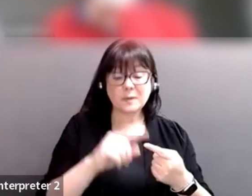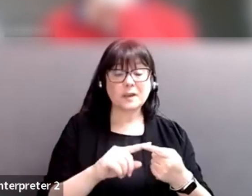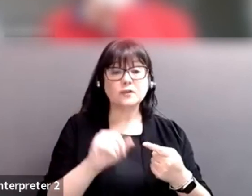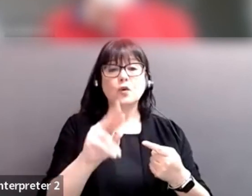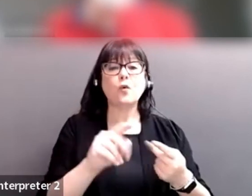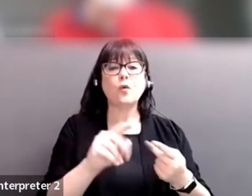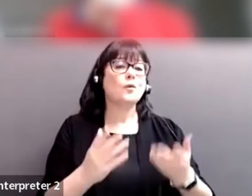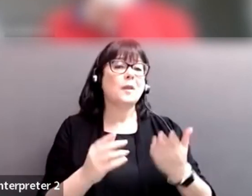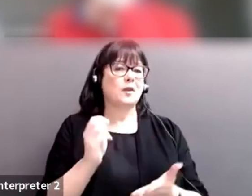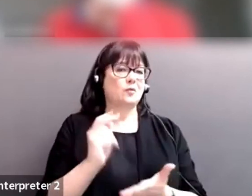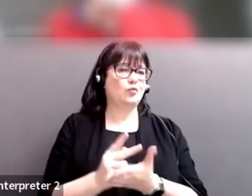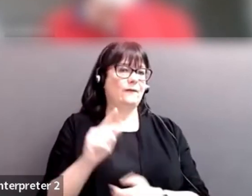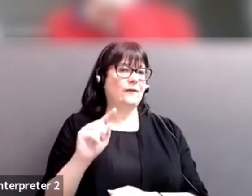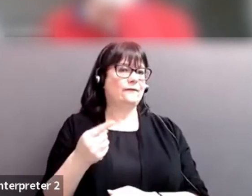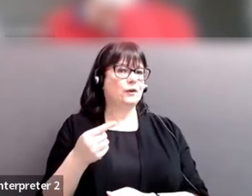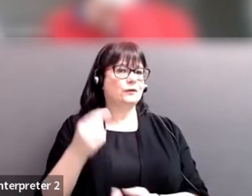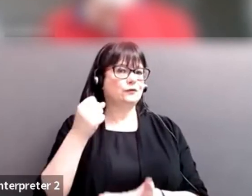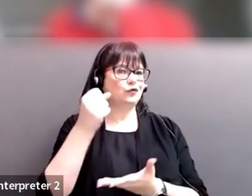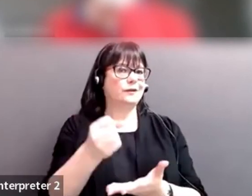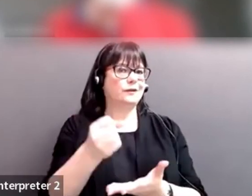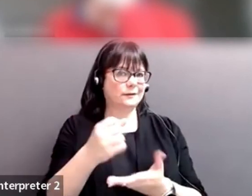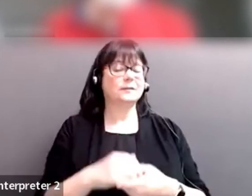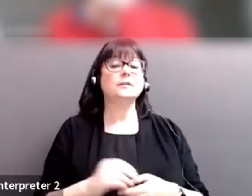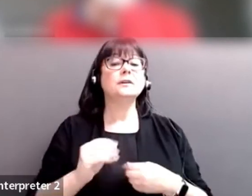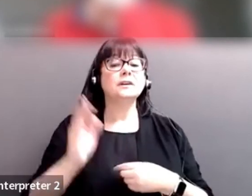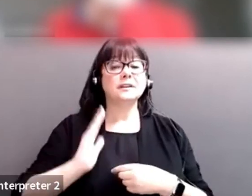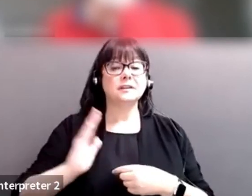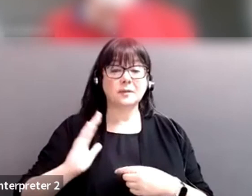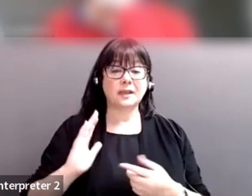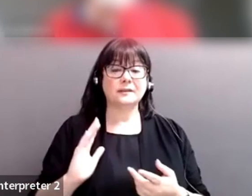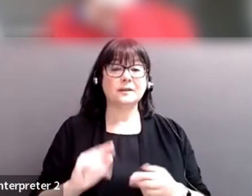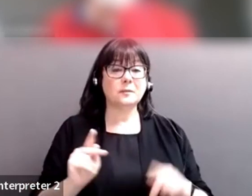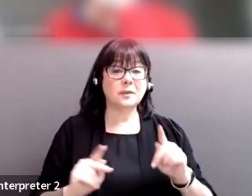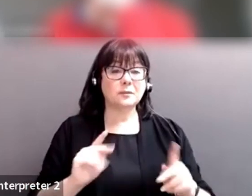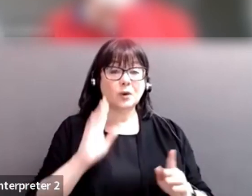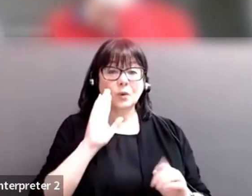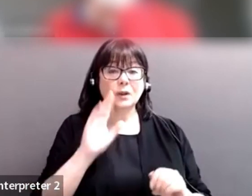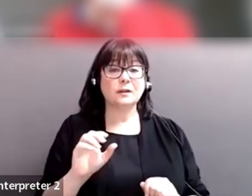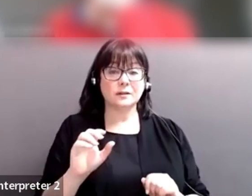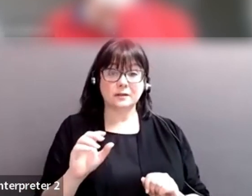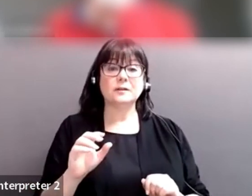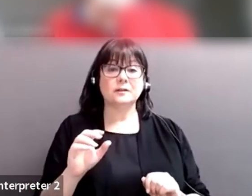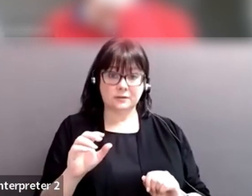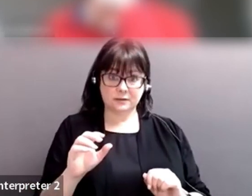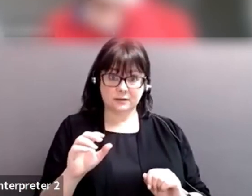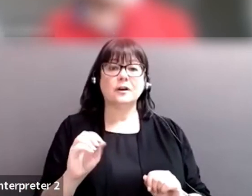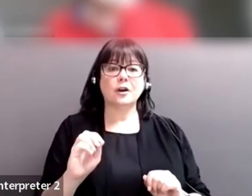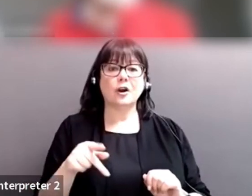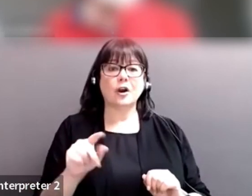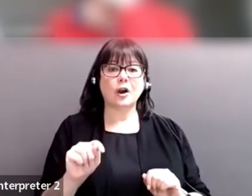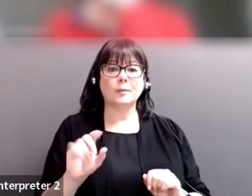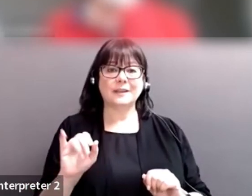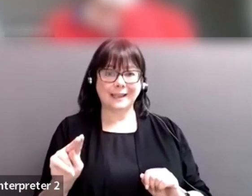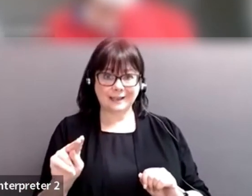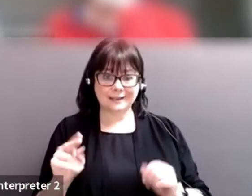grant. So we had a ton of individuals in the past like 2 weeks opt in, and within the first 7 days, they would have heard back with pre-approval on